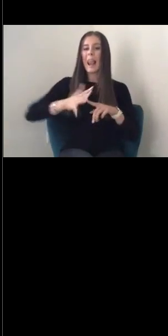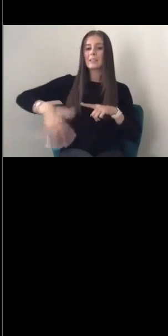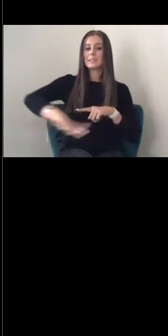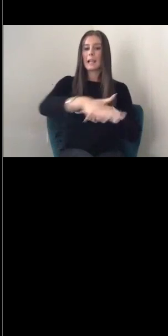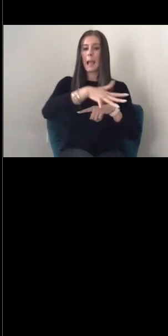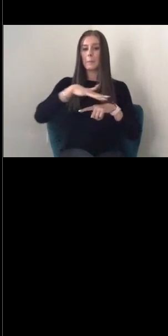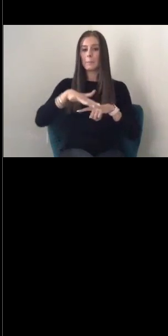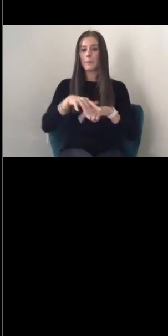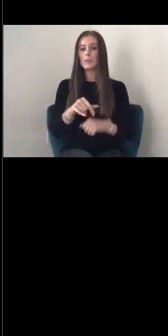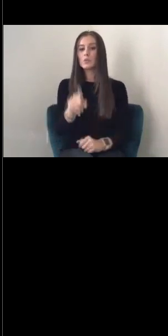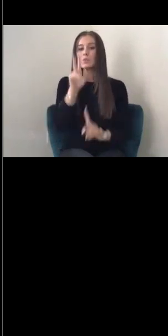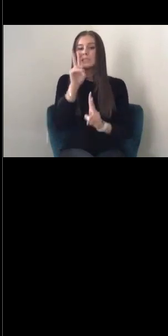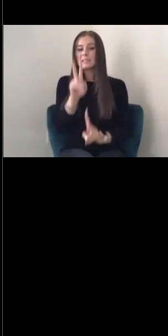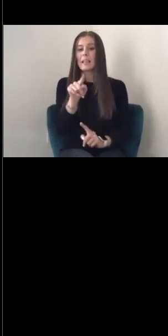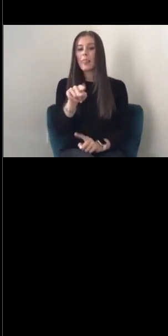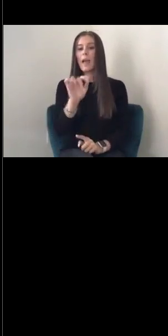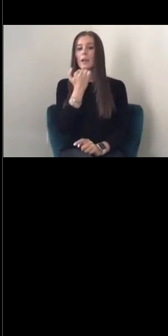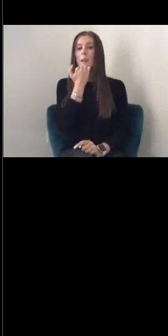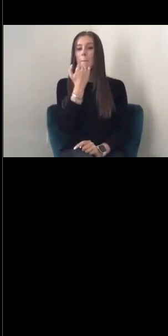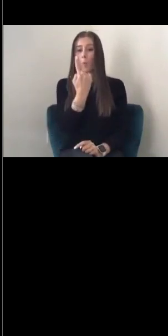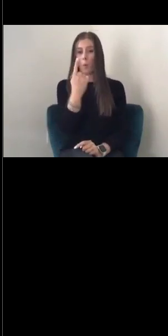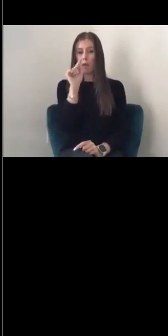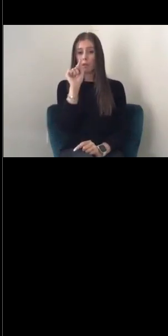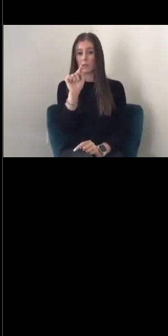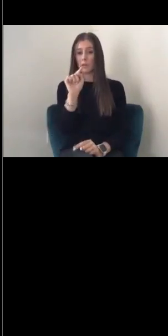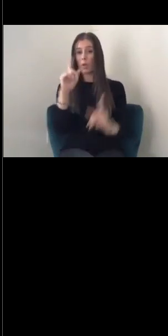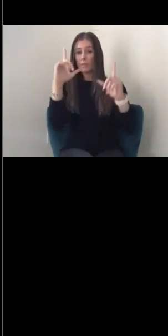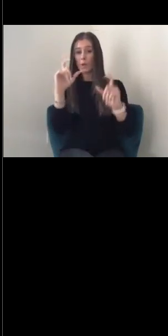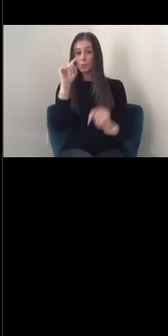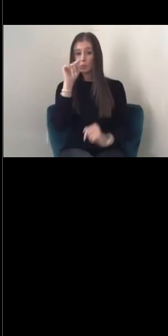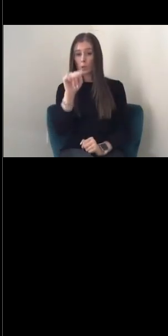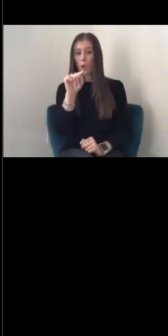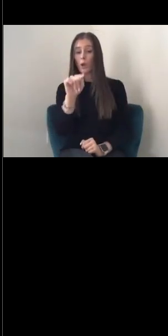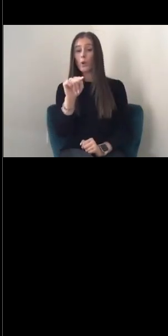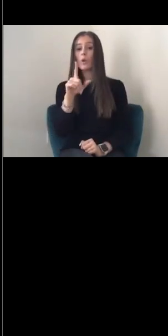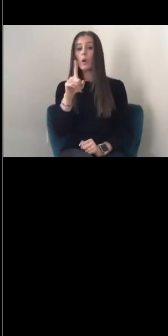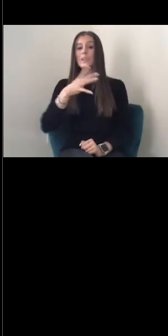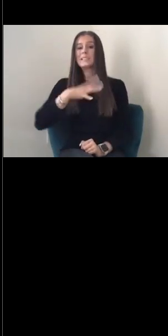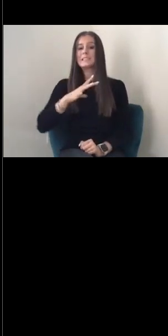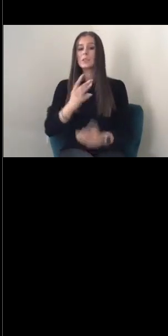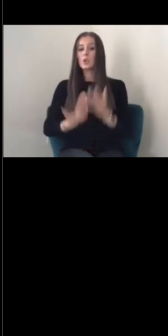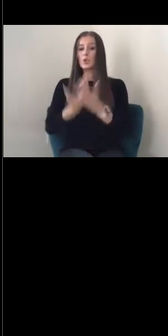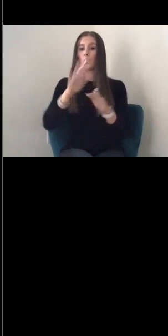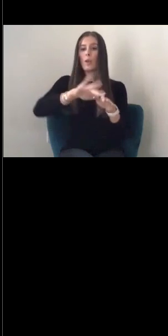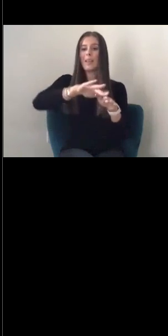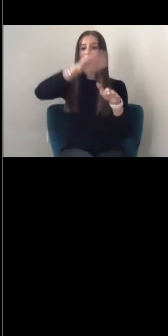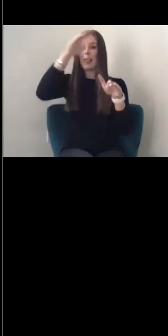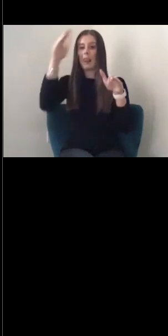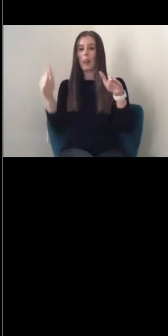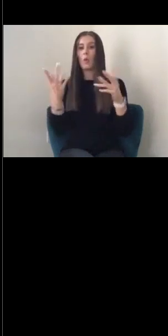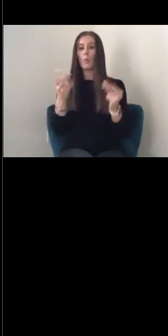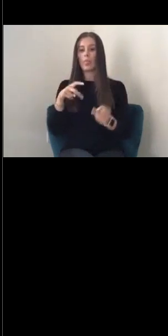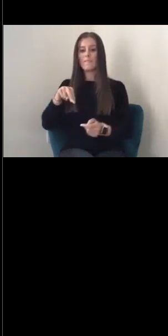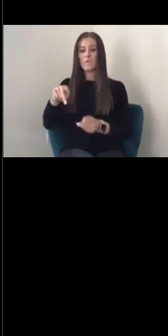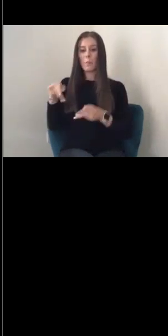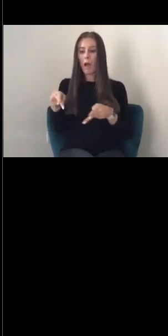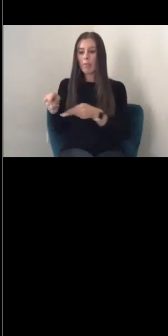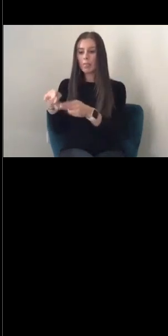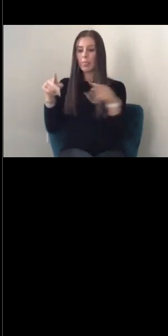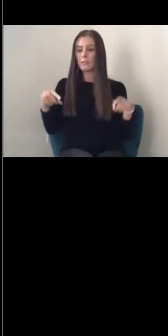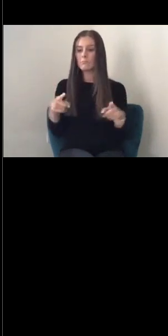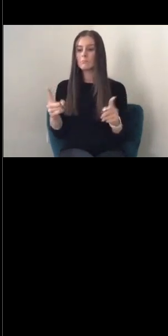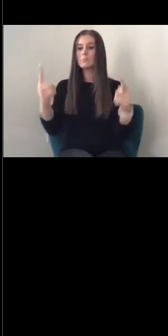As indicated by point 1 on the image on screen, a new landform with footpaths will lead up to elevated